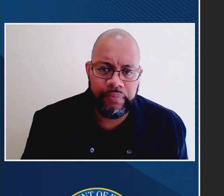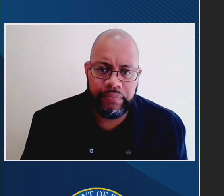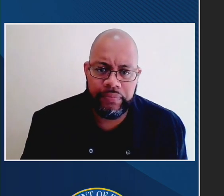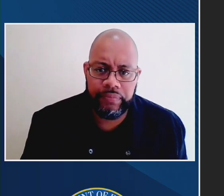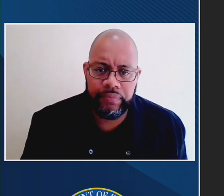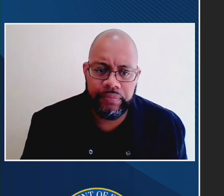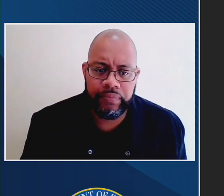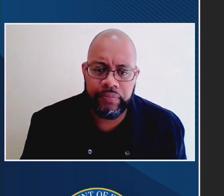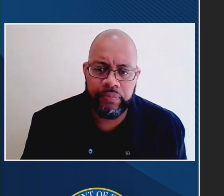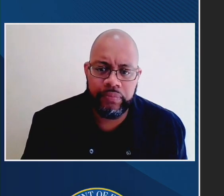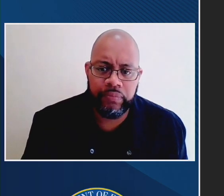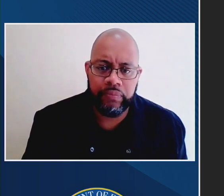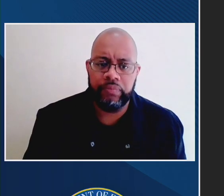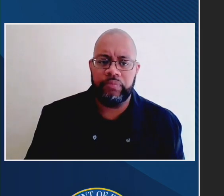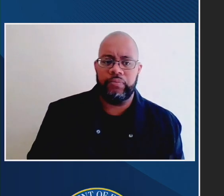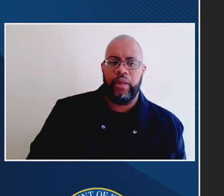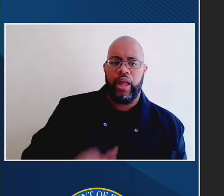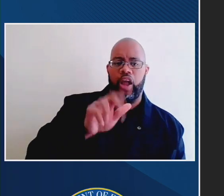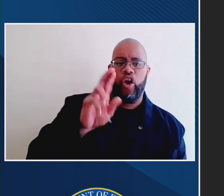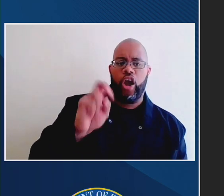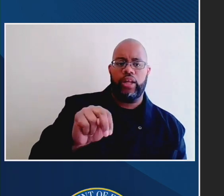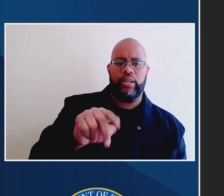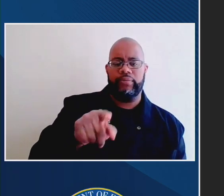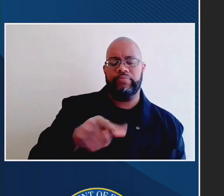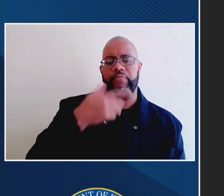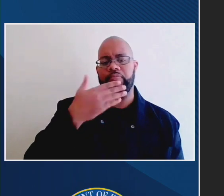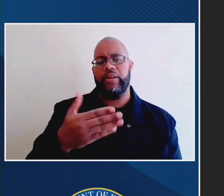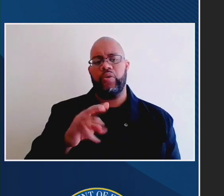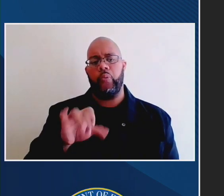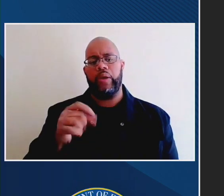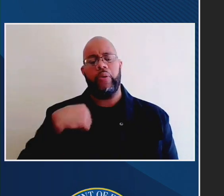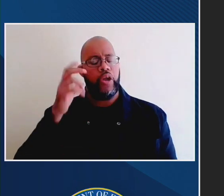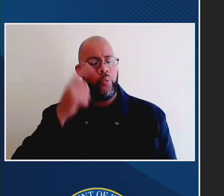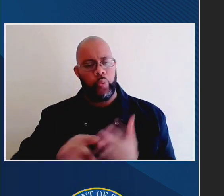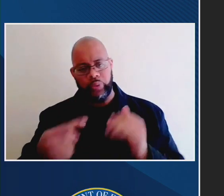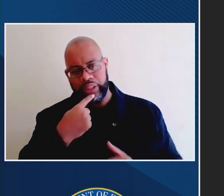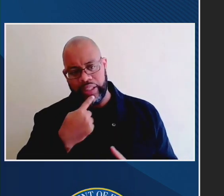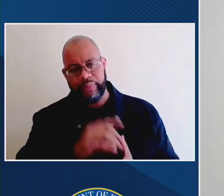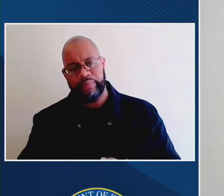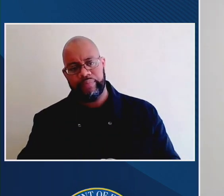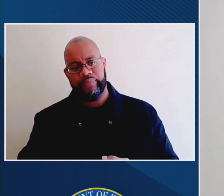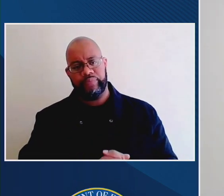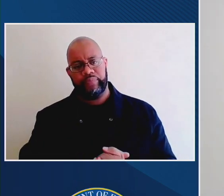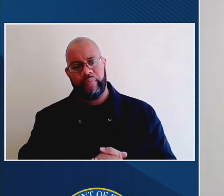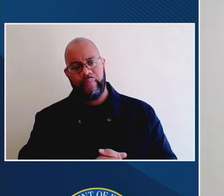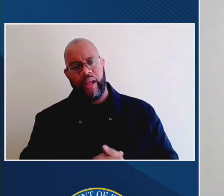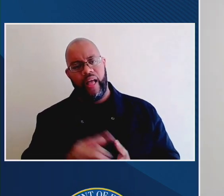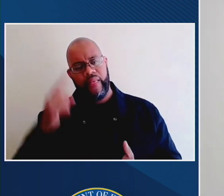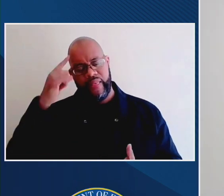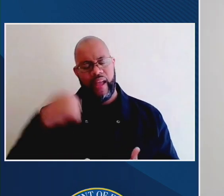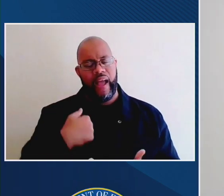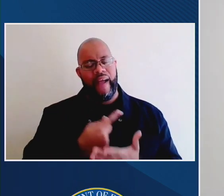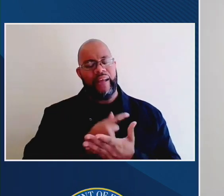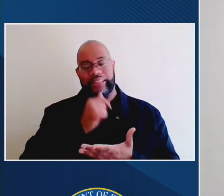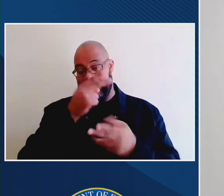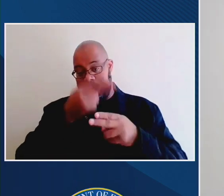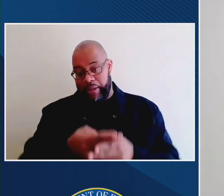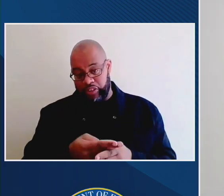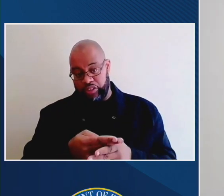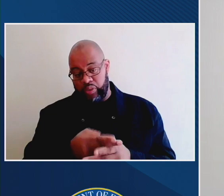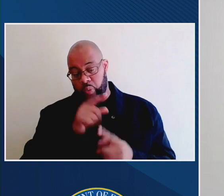Okay. Aaron? Thank you for that, Wade. We hear what you're saying, and I think I failed to mention when we